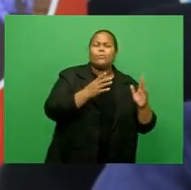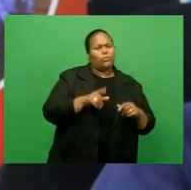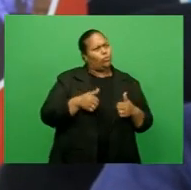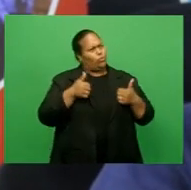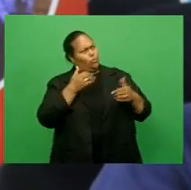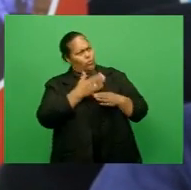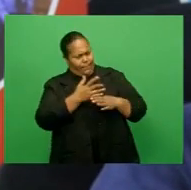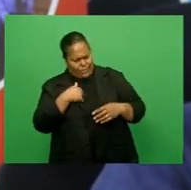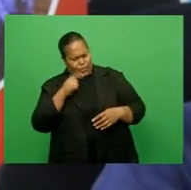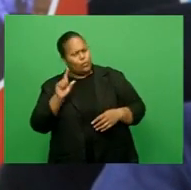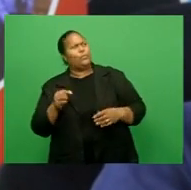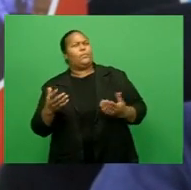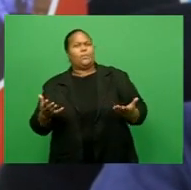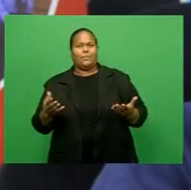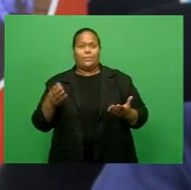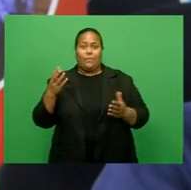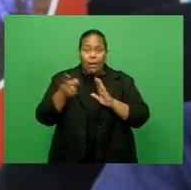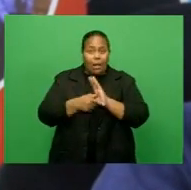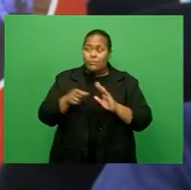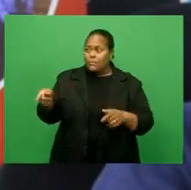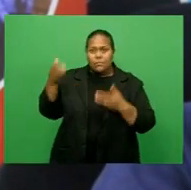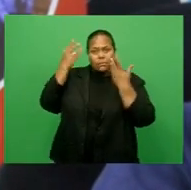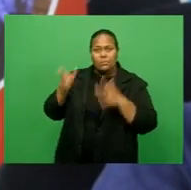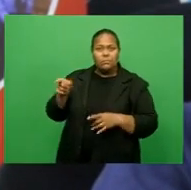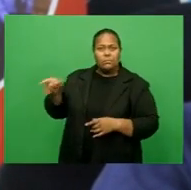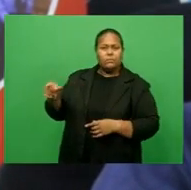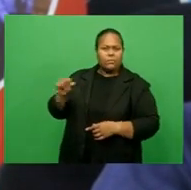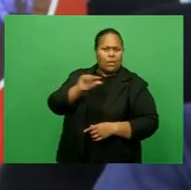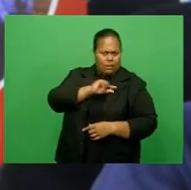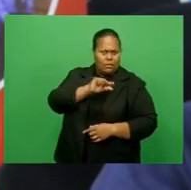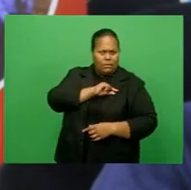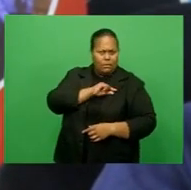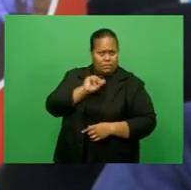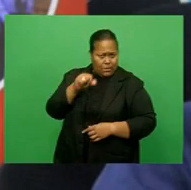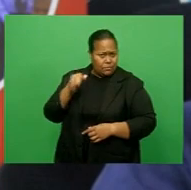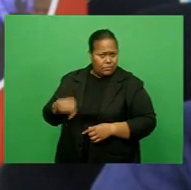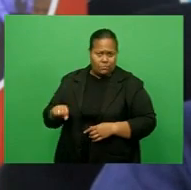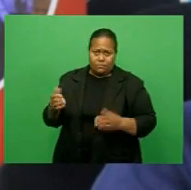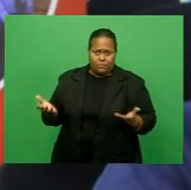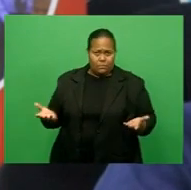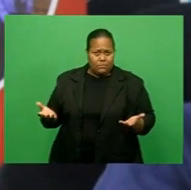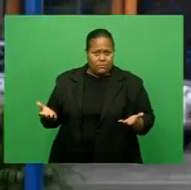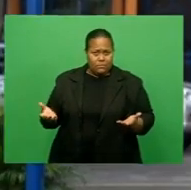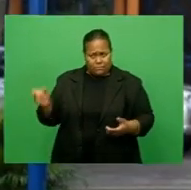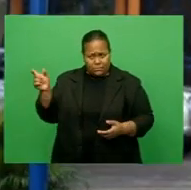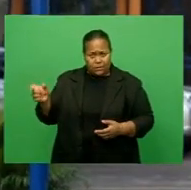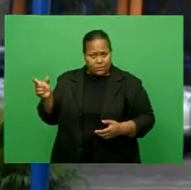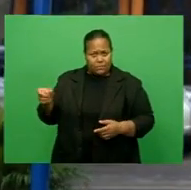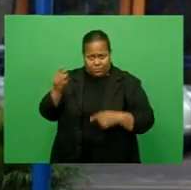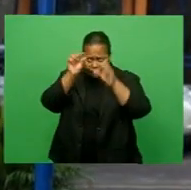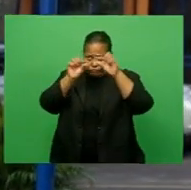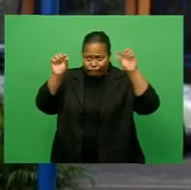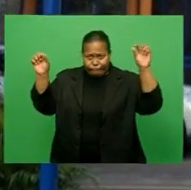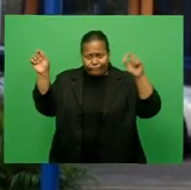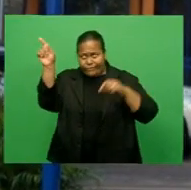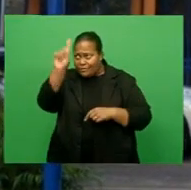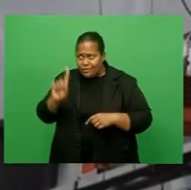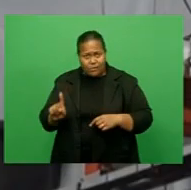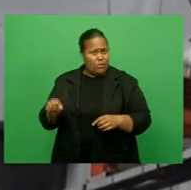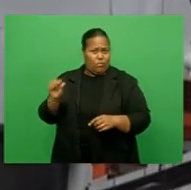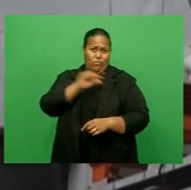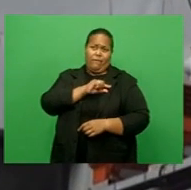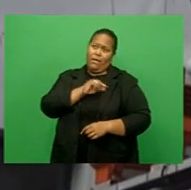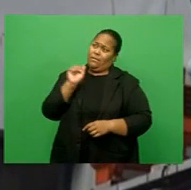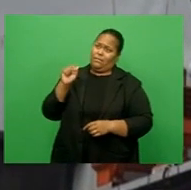job, without even knowing whether he or she is a qualified electrician or not. But because we want